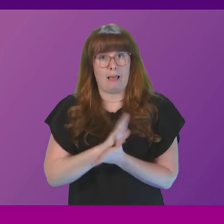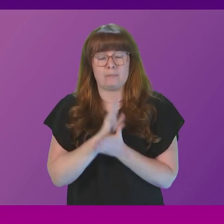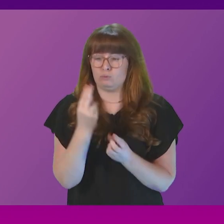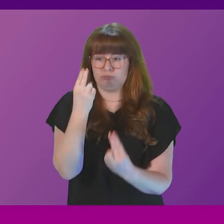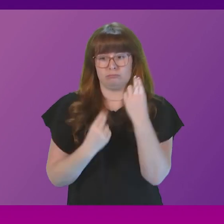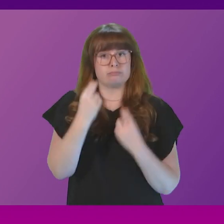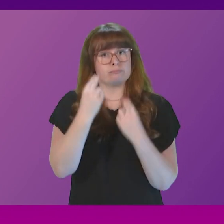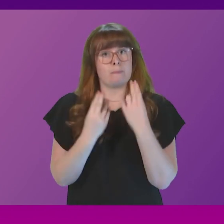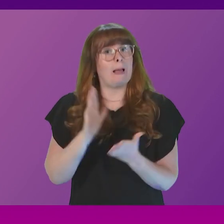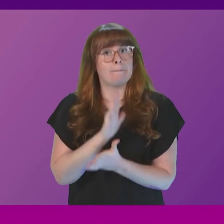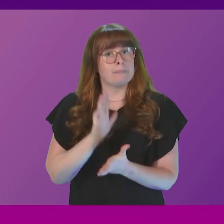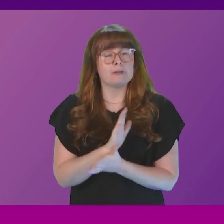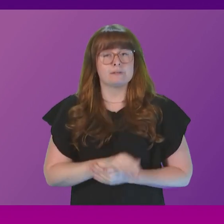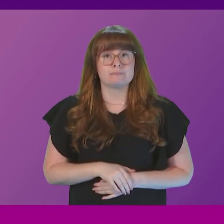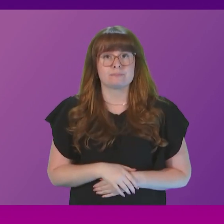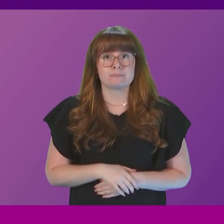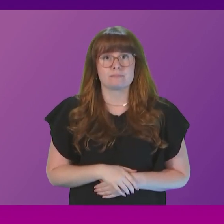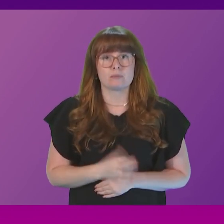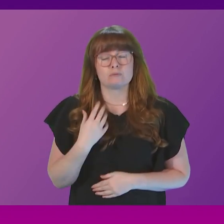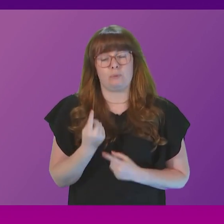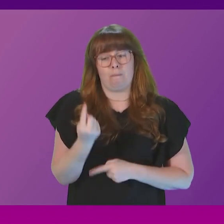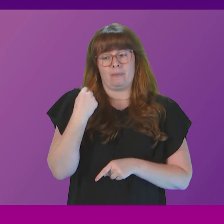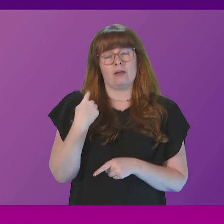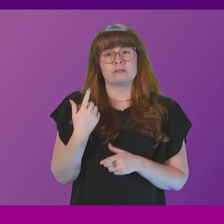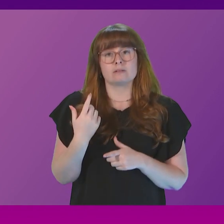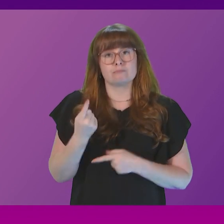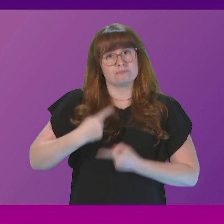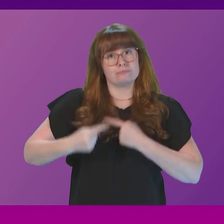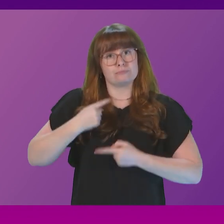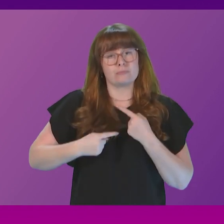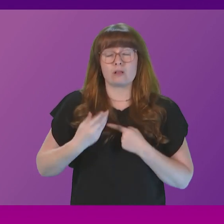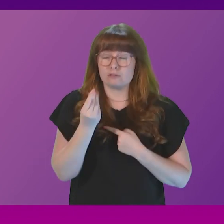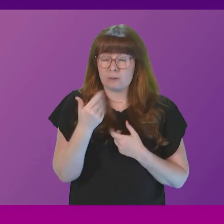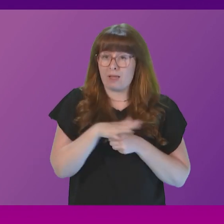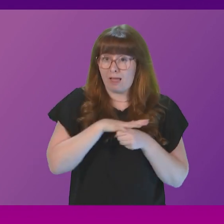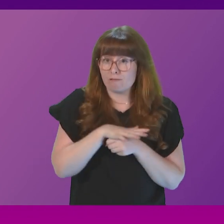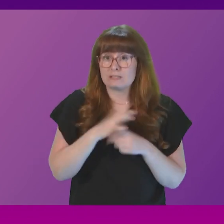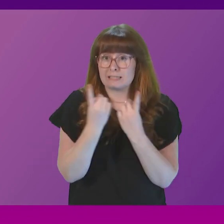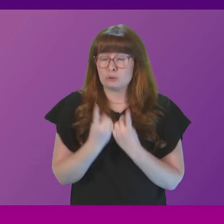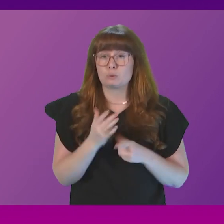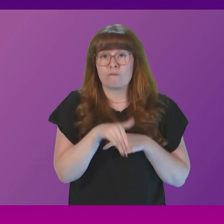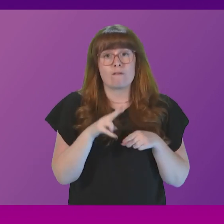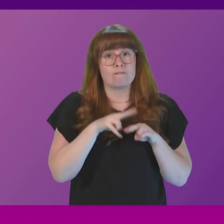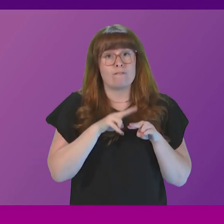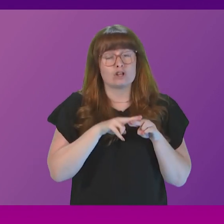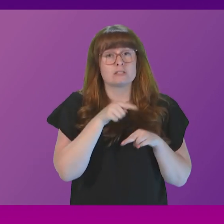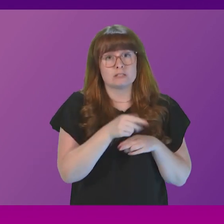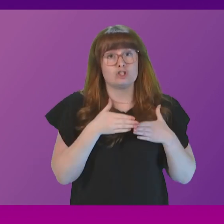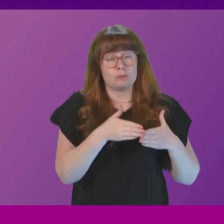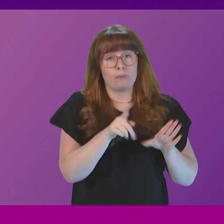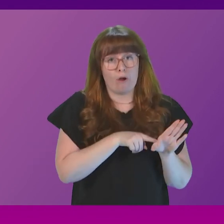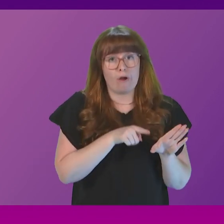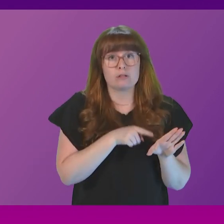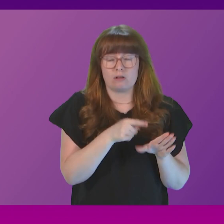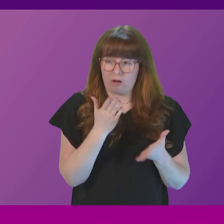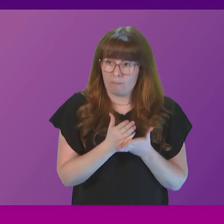of course, on these matters. I just go back to the point that there are some areas and issues in relation to Ferguson's in particular that are